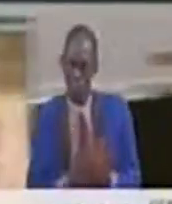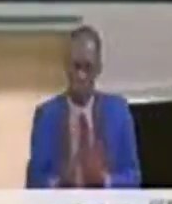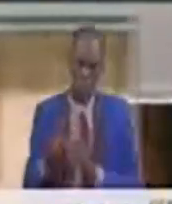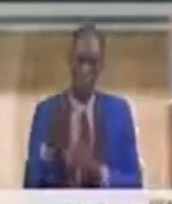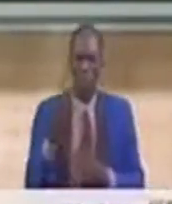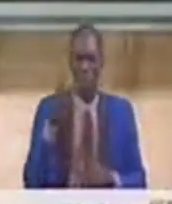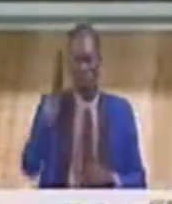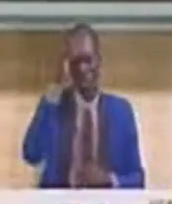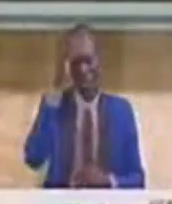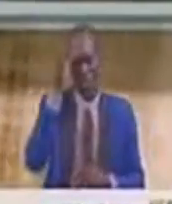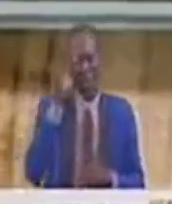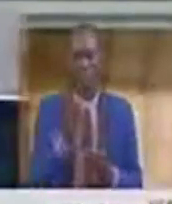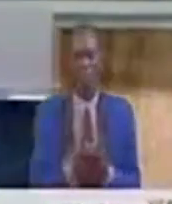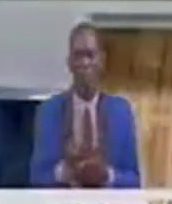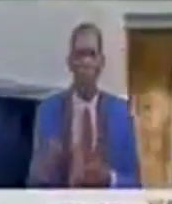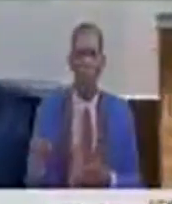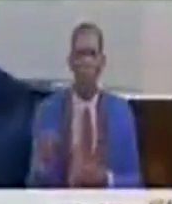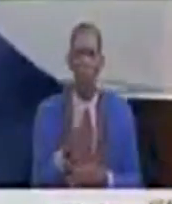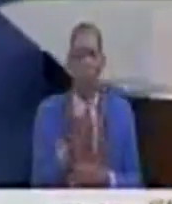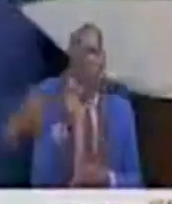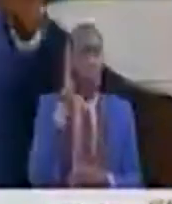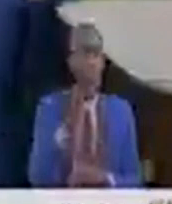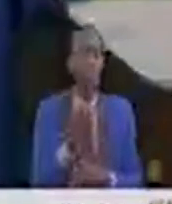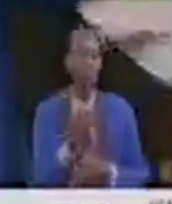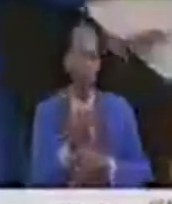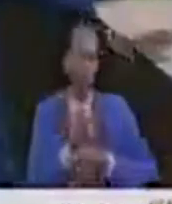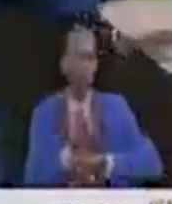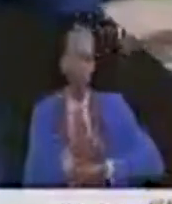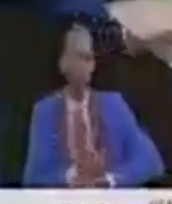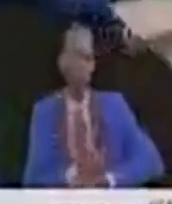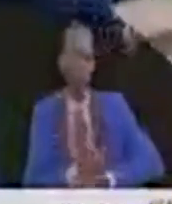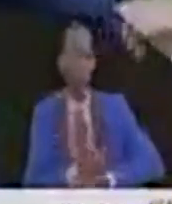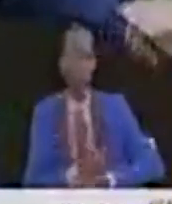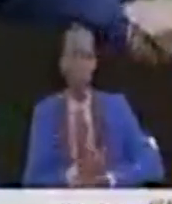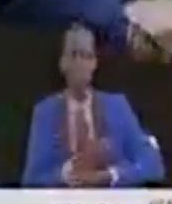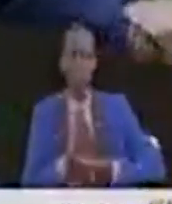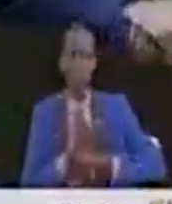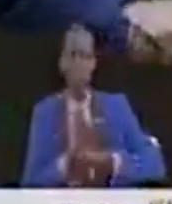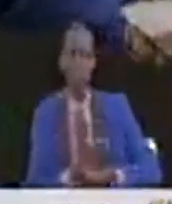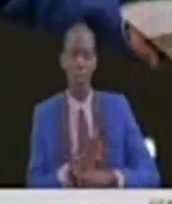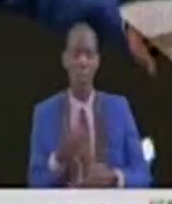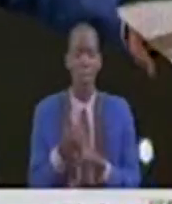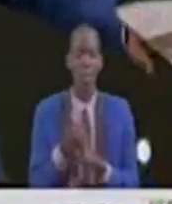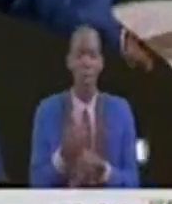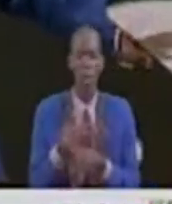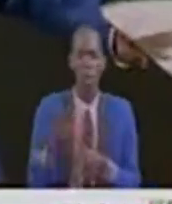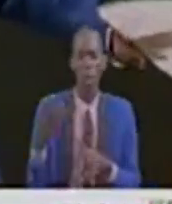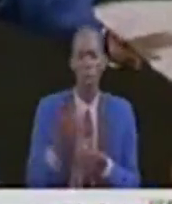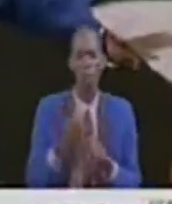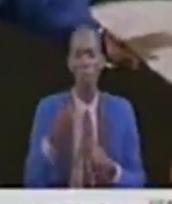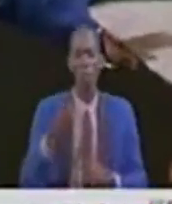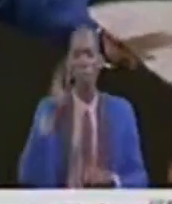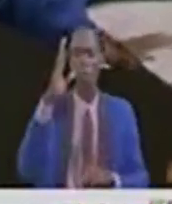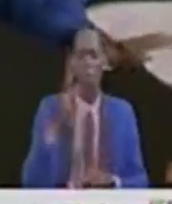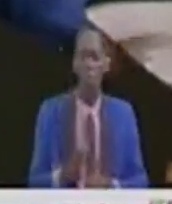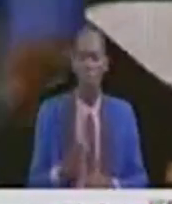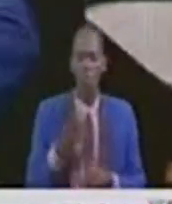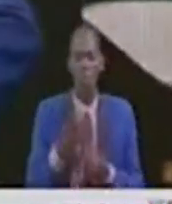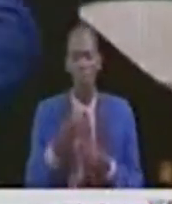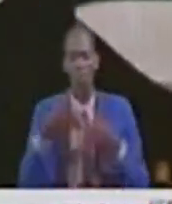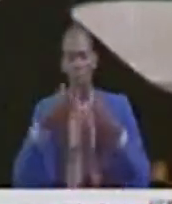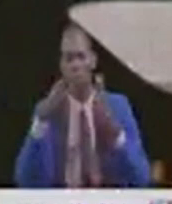shield themselves away from the leader, from the pastor, from their overseer, from the